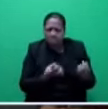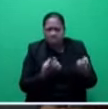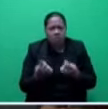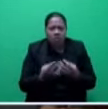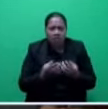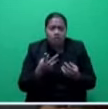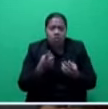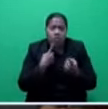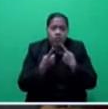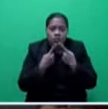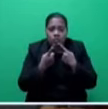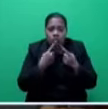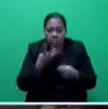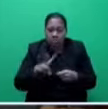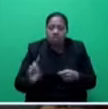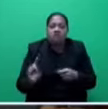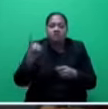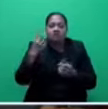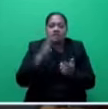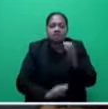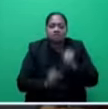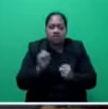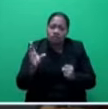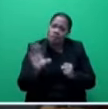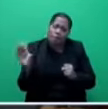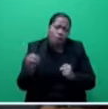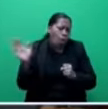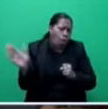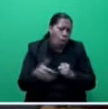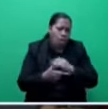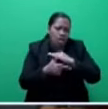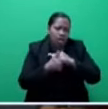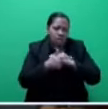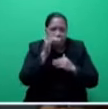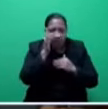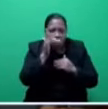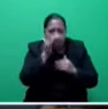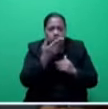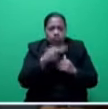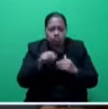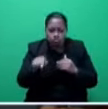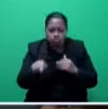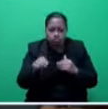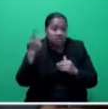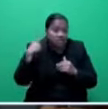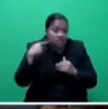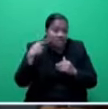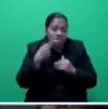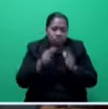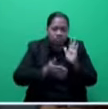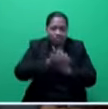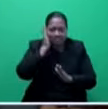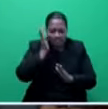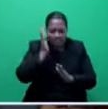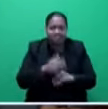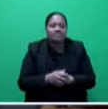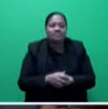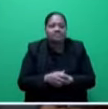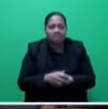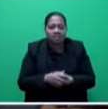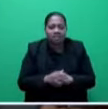March for all levels from ECE to secondary schools. As of yesterday, 27th May, a total of